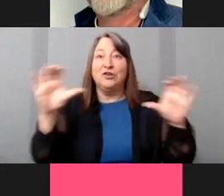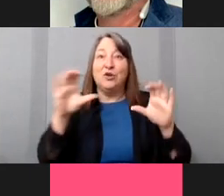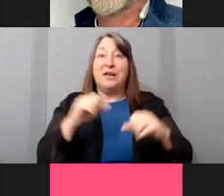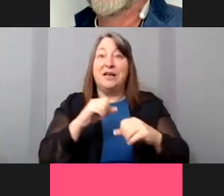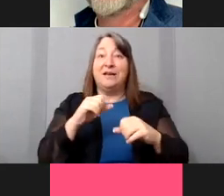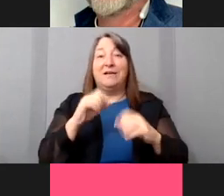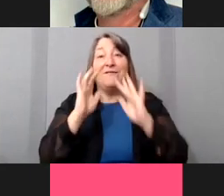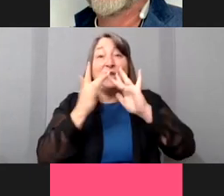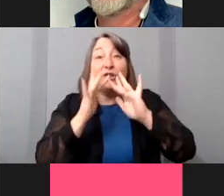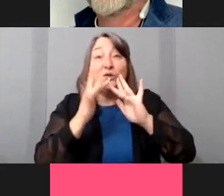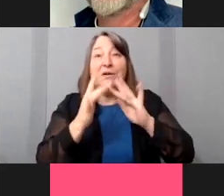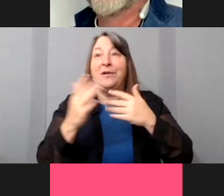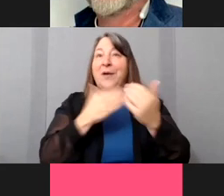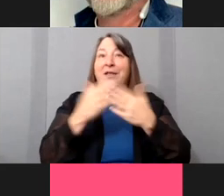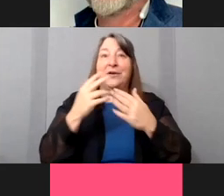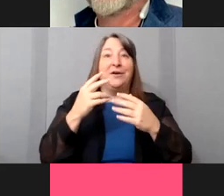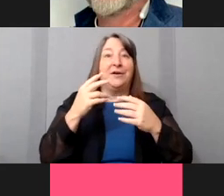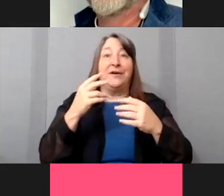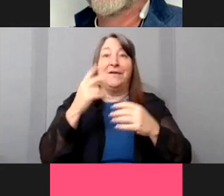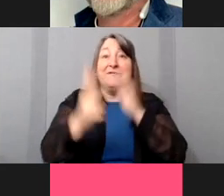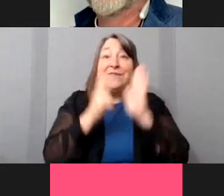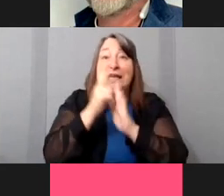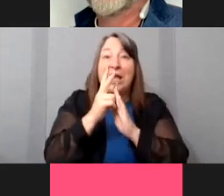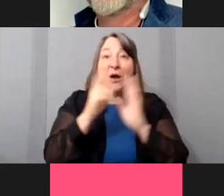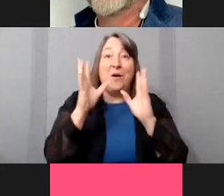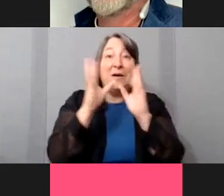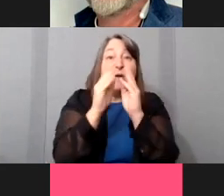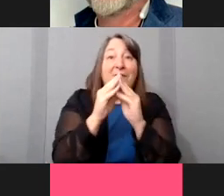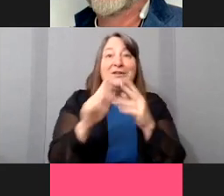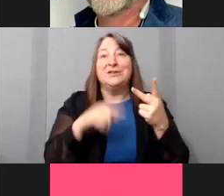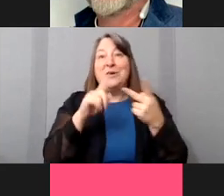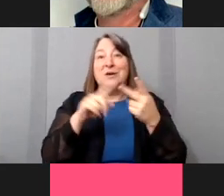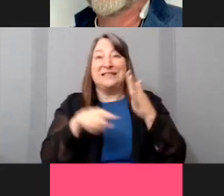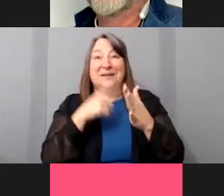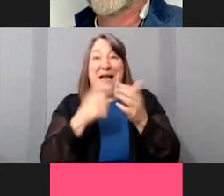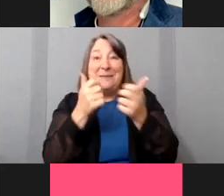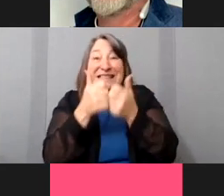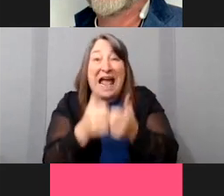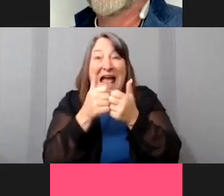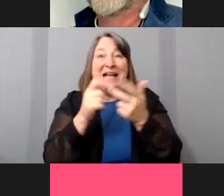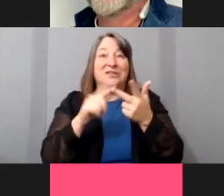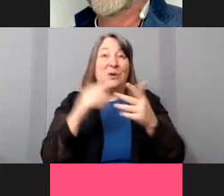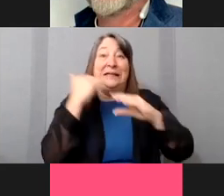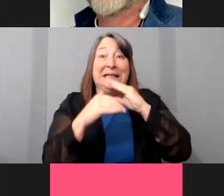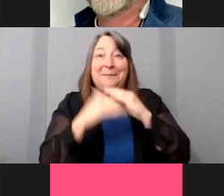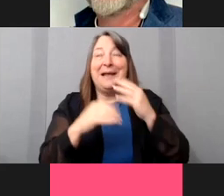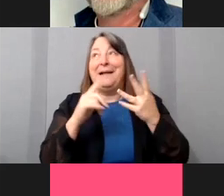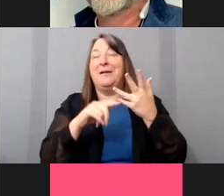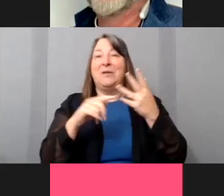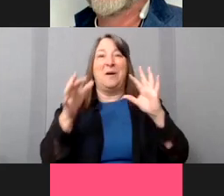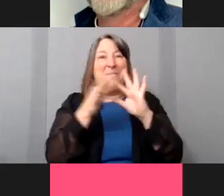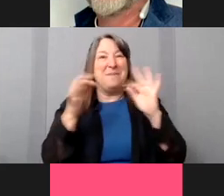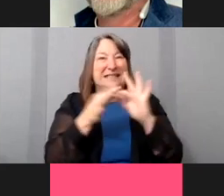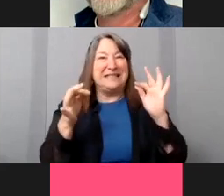it's through video conferencing like this, or sometimes you'll find, text-based or email-based or message board, kind of bulletin